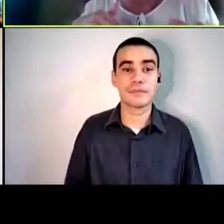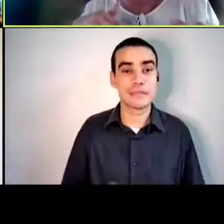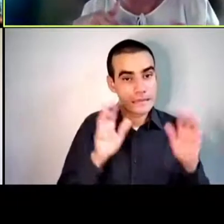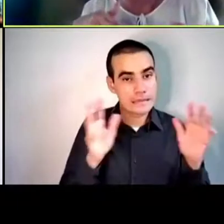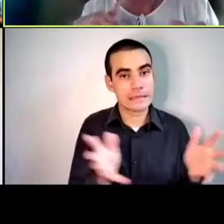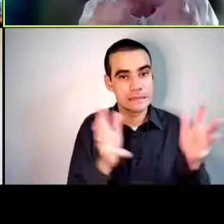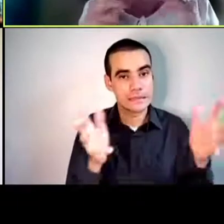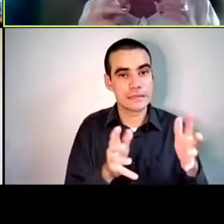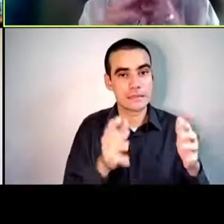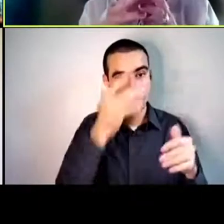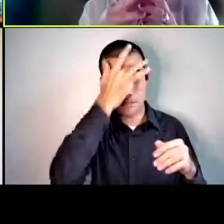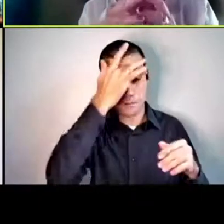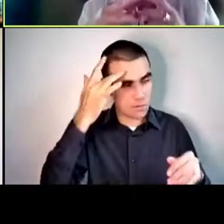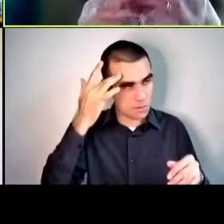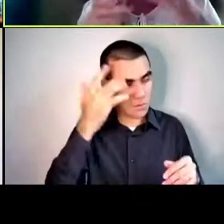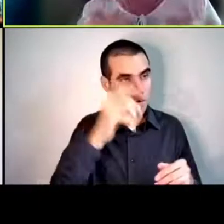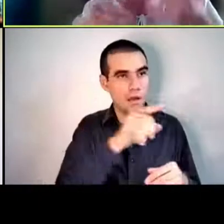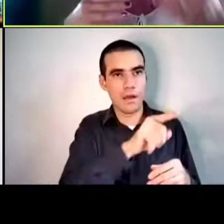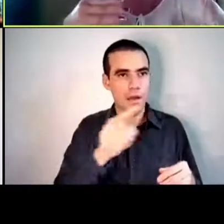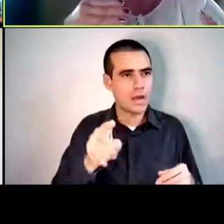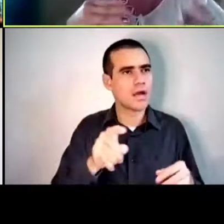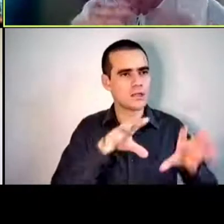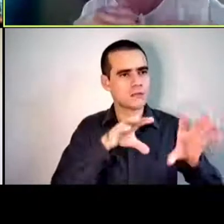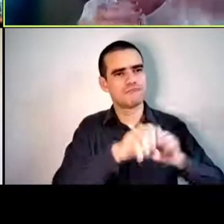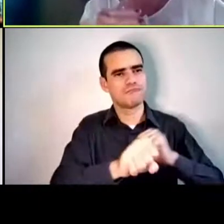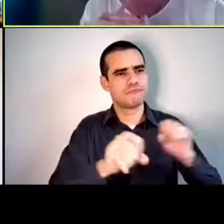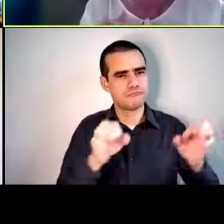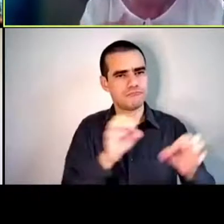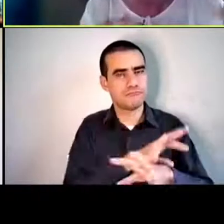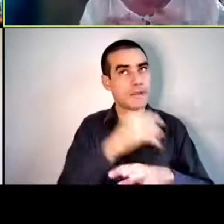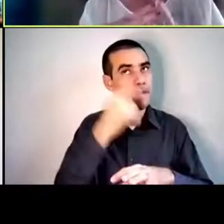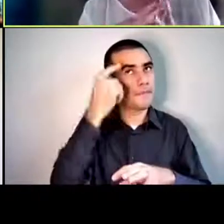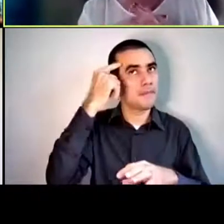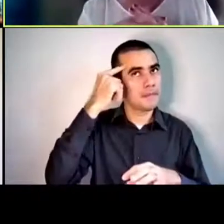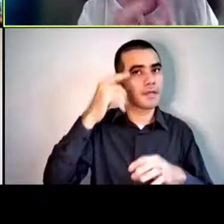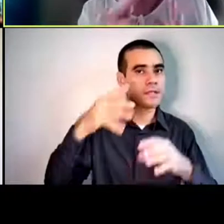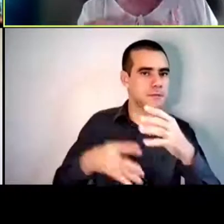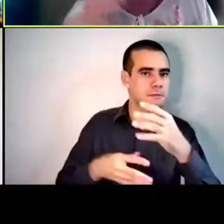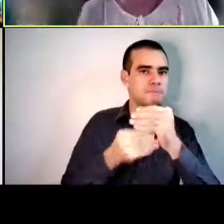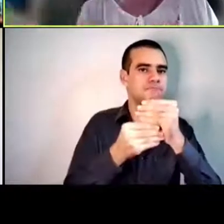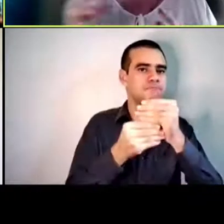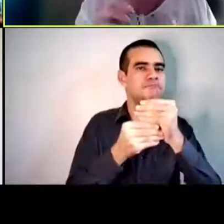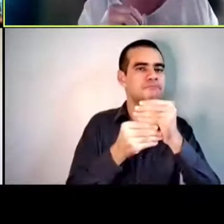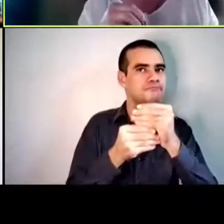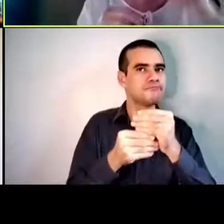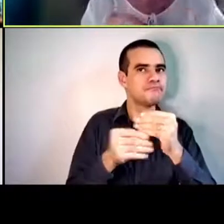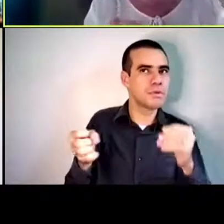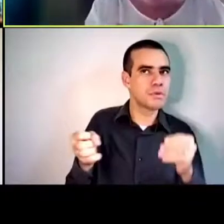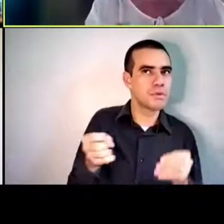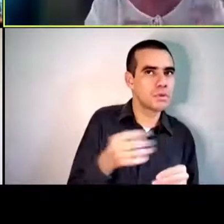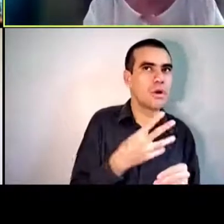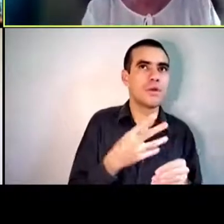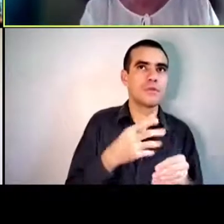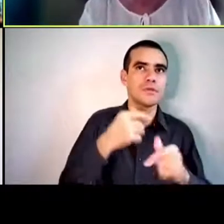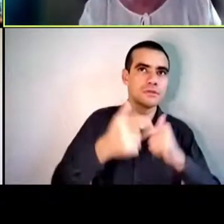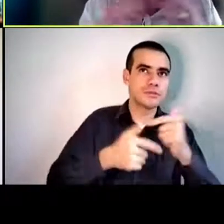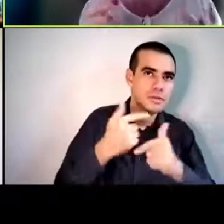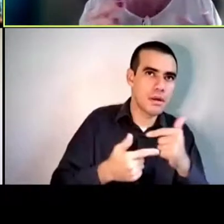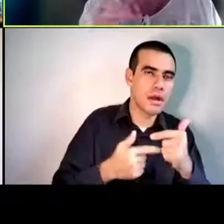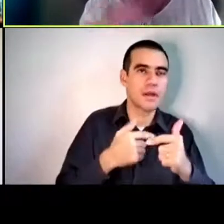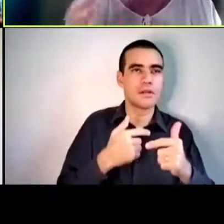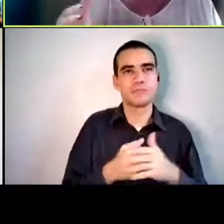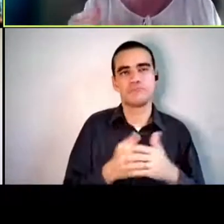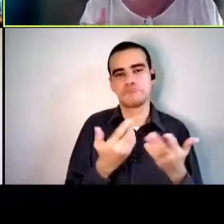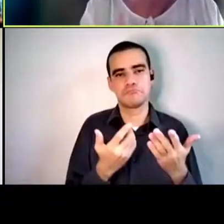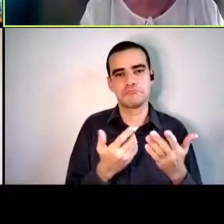So stimulating people to make them study, thinking on this insertion on a new reality on the